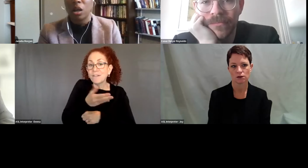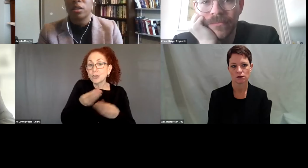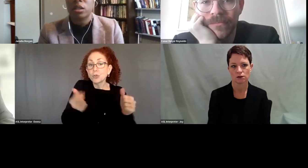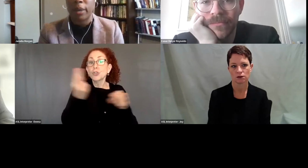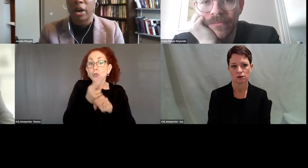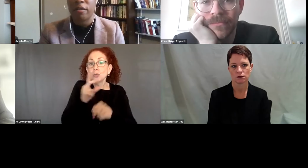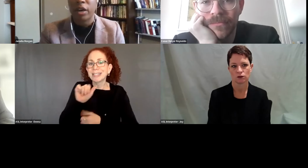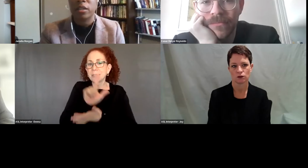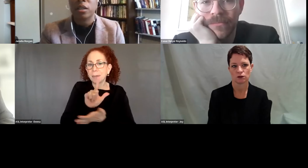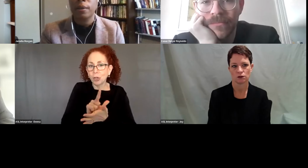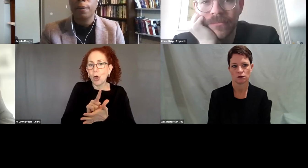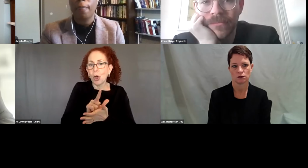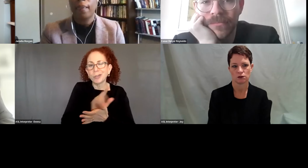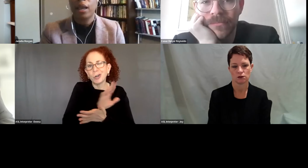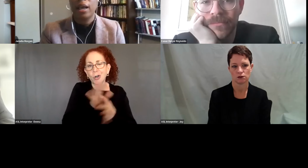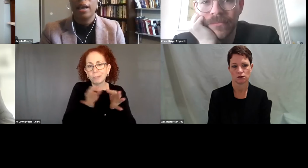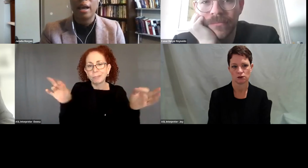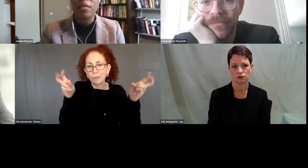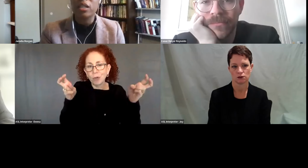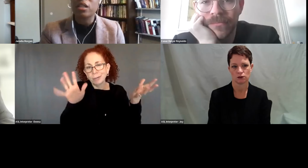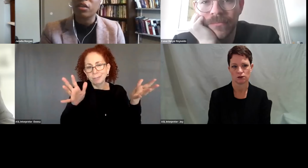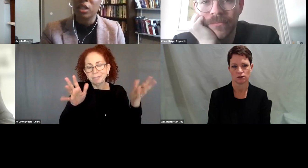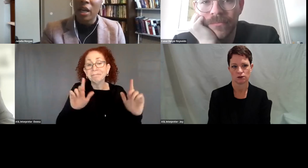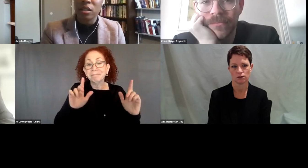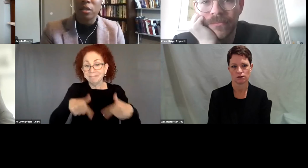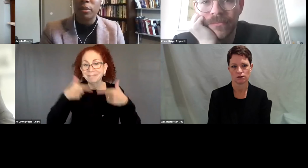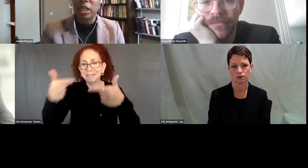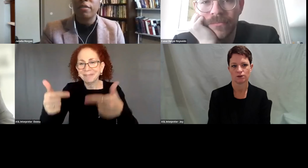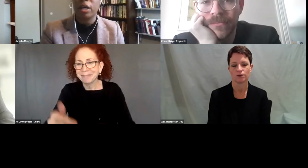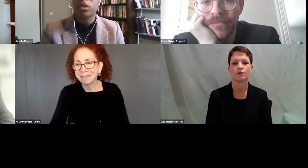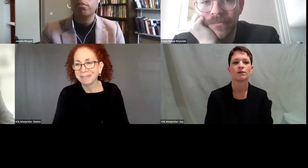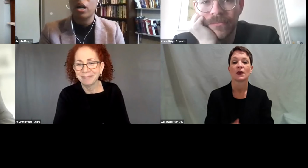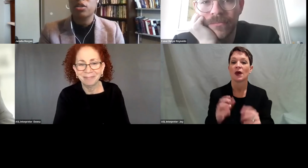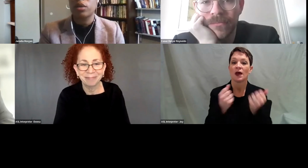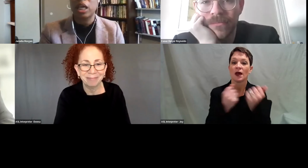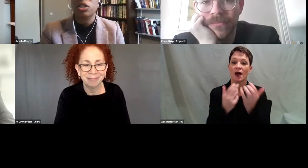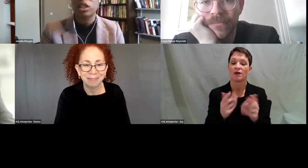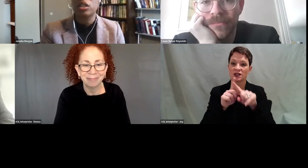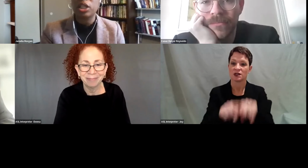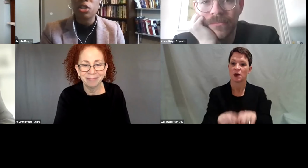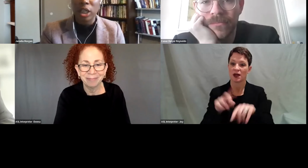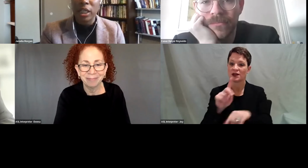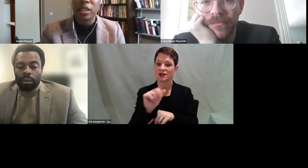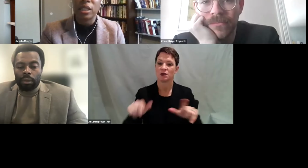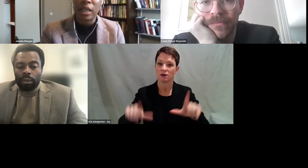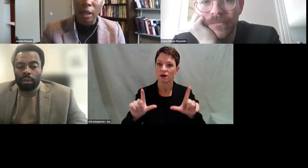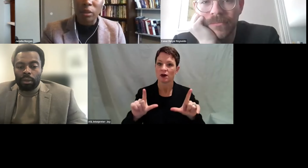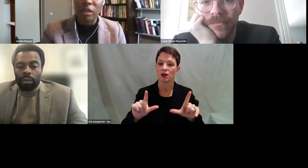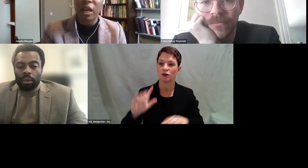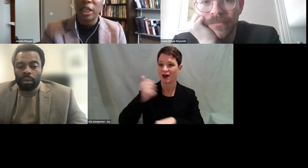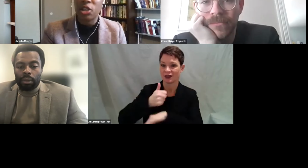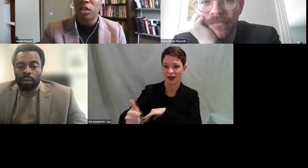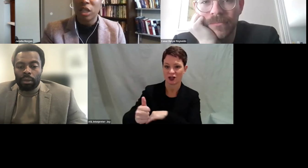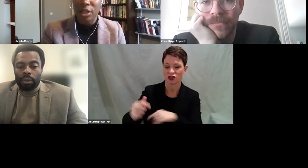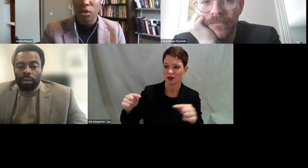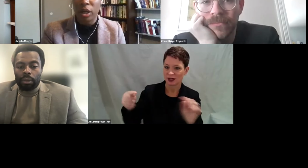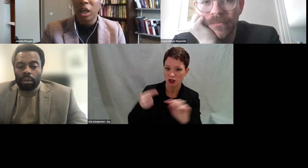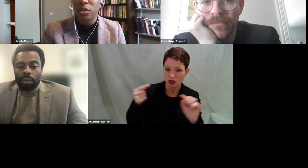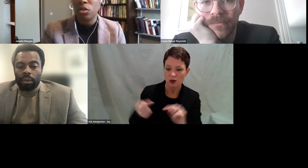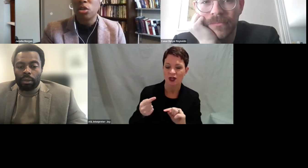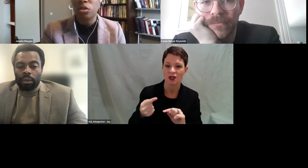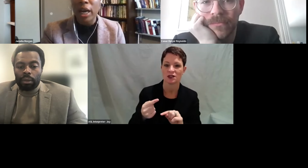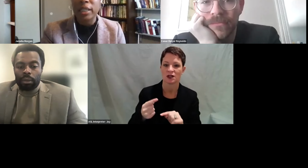disability laws, to paraphrase. Advocates have relied on disability frames in part to allege legal injuries, namely violations of